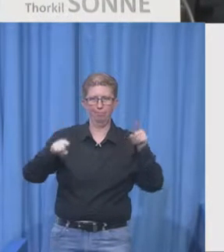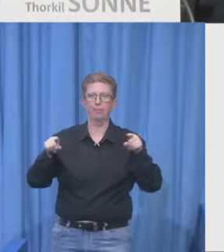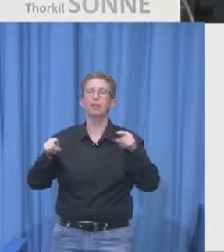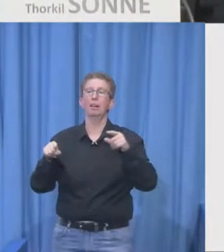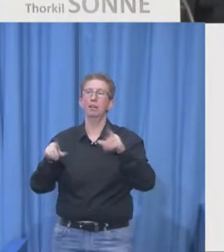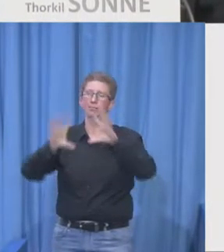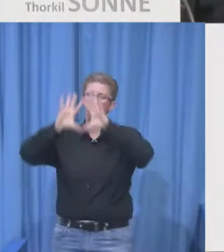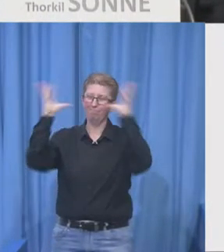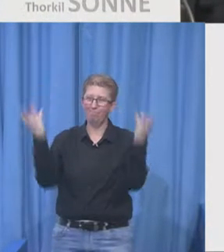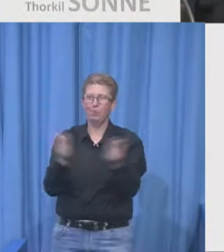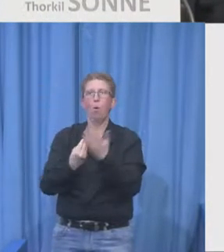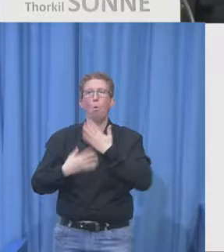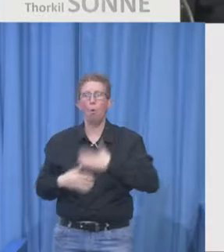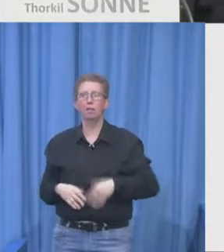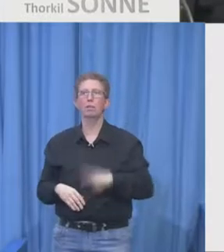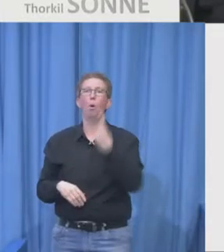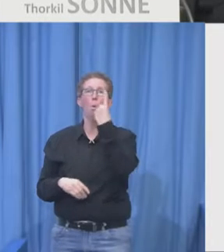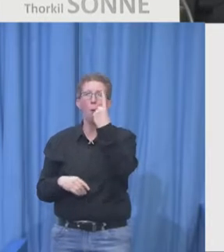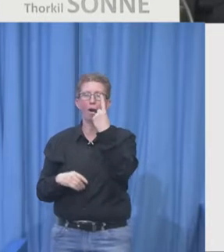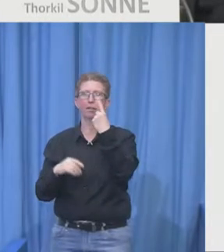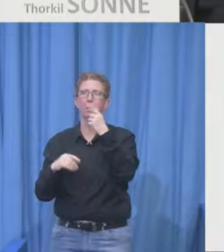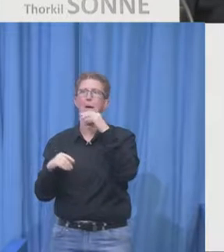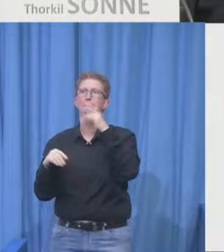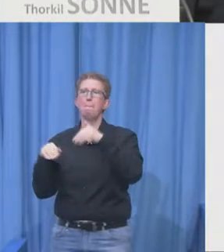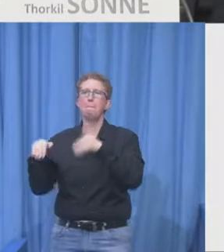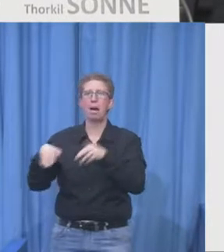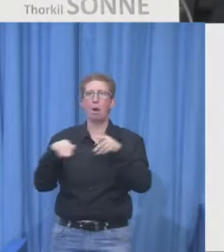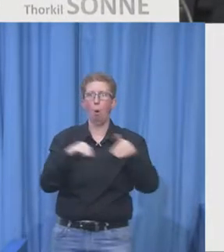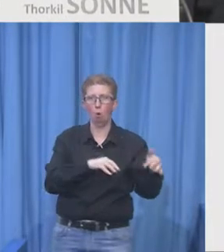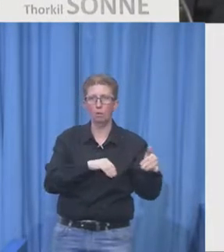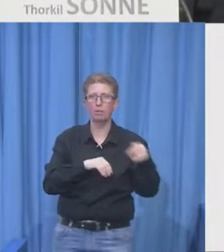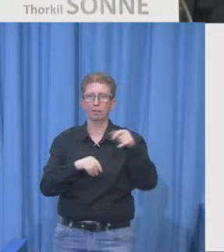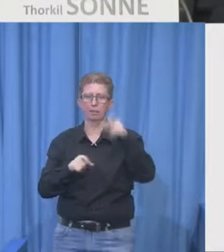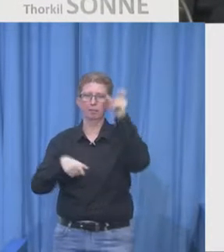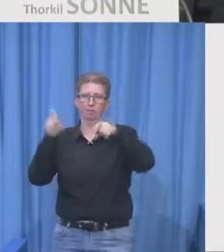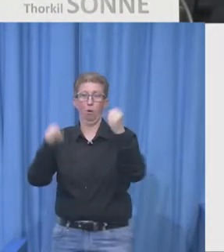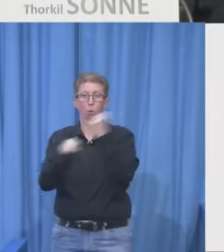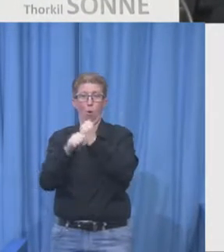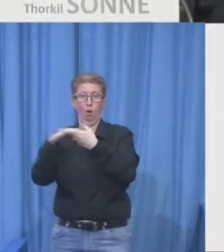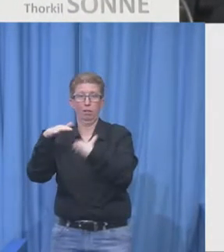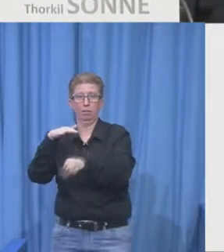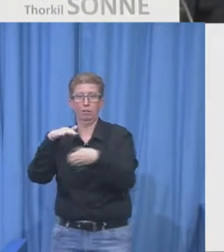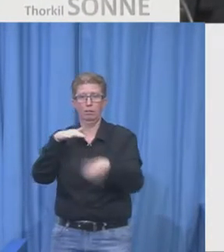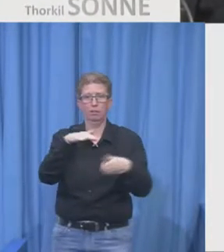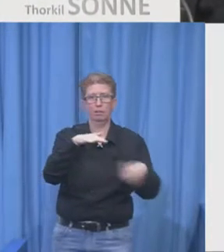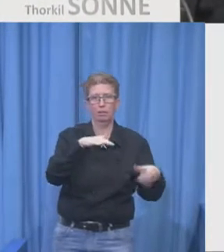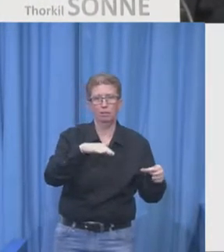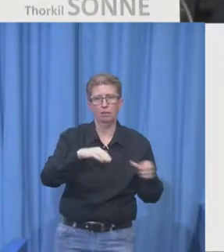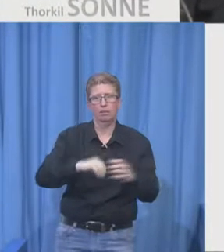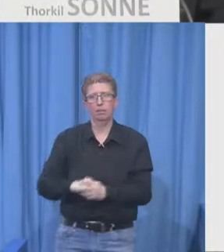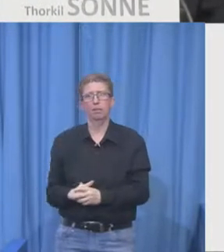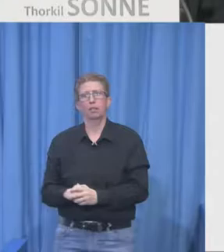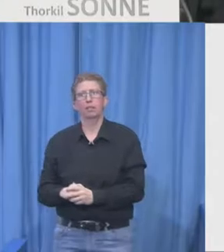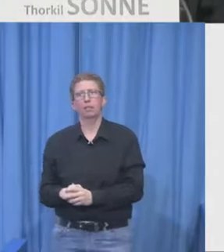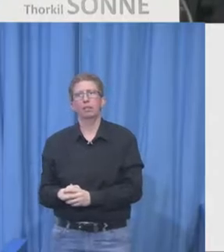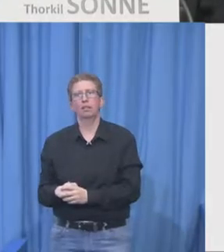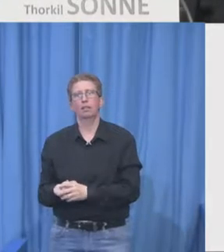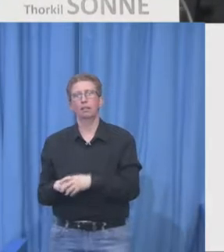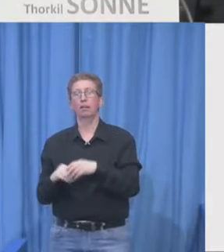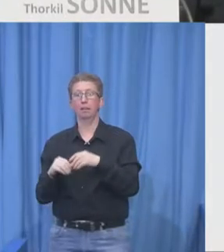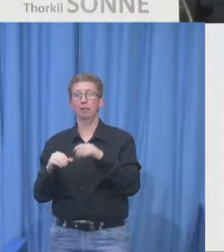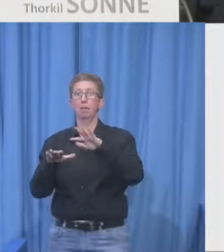We are in five continents now, building our knowledge base. We have learned a lot